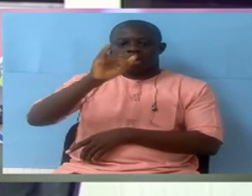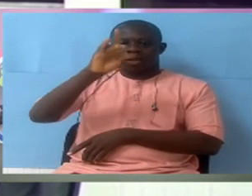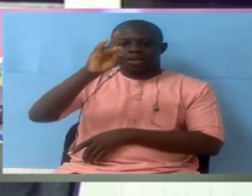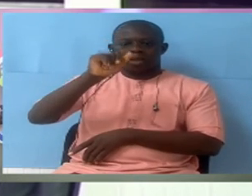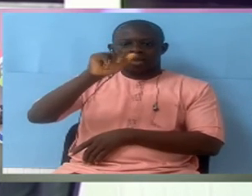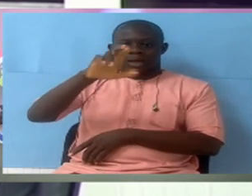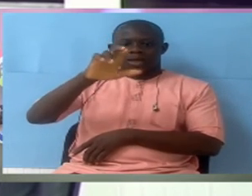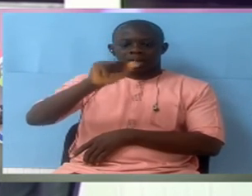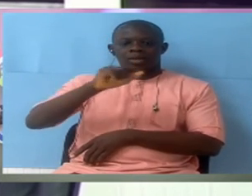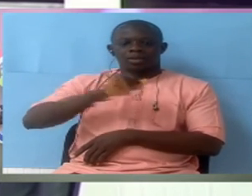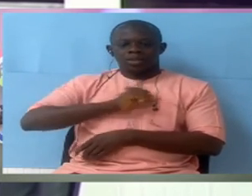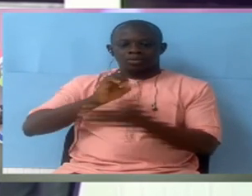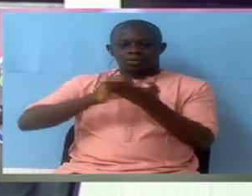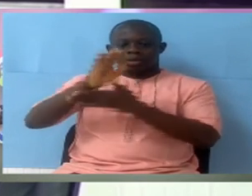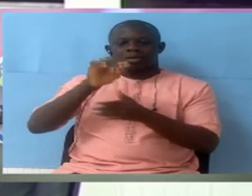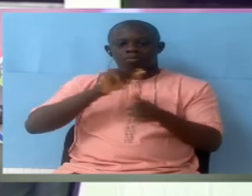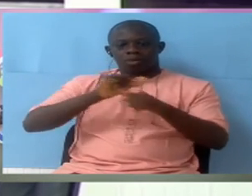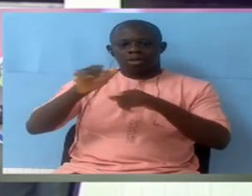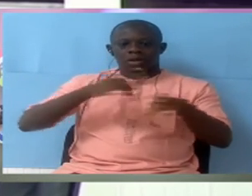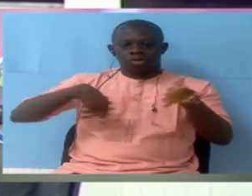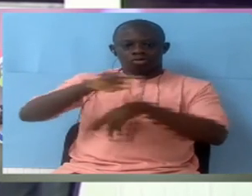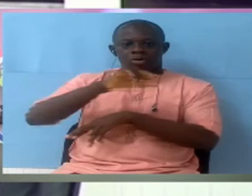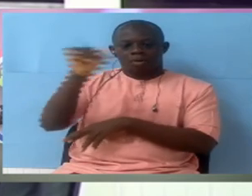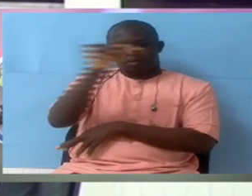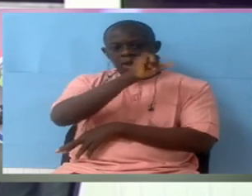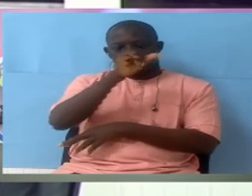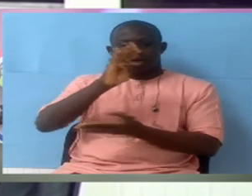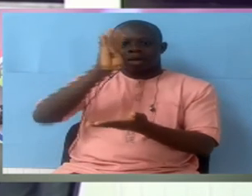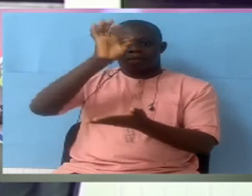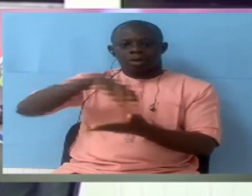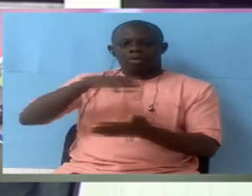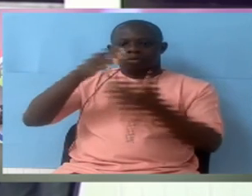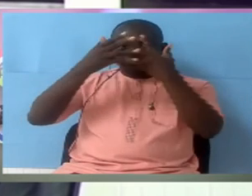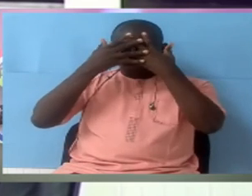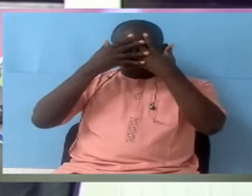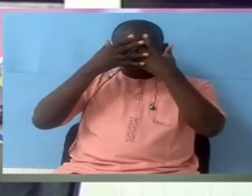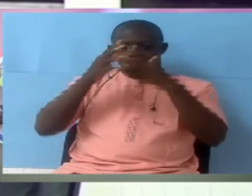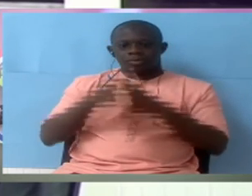return him to mile 2. Ci la Haidara dal di wax né délo len ko mile 2.